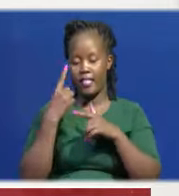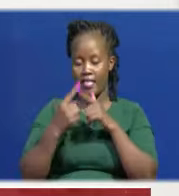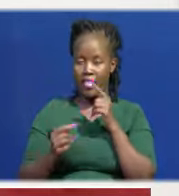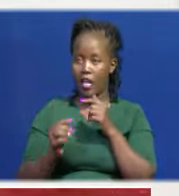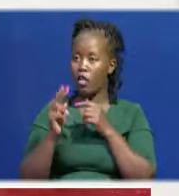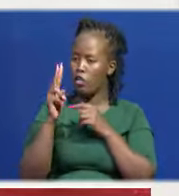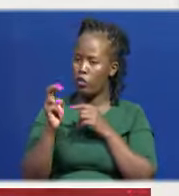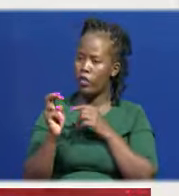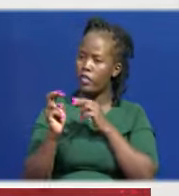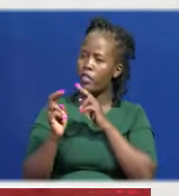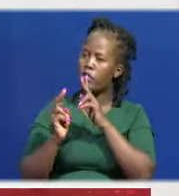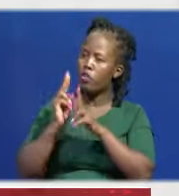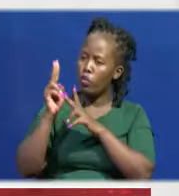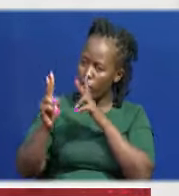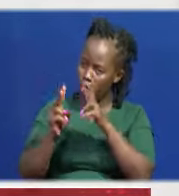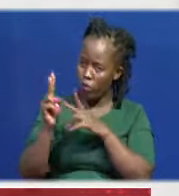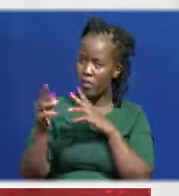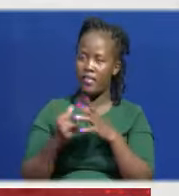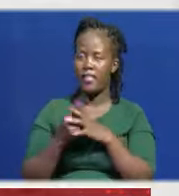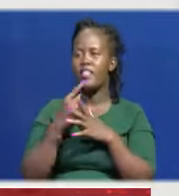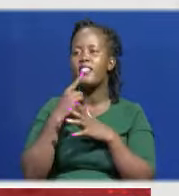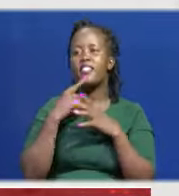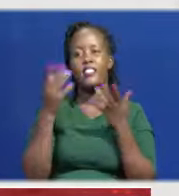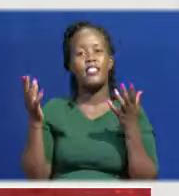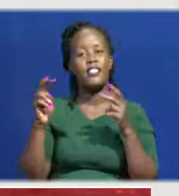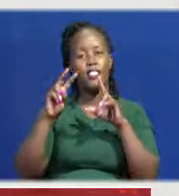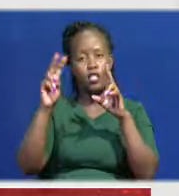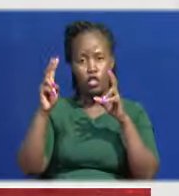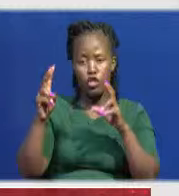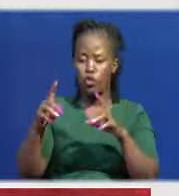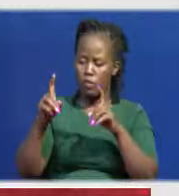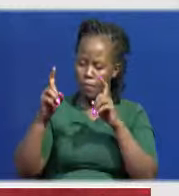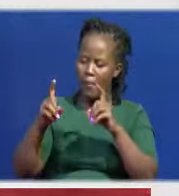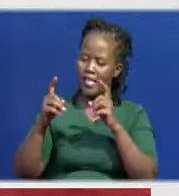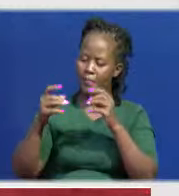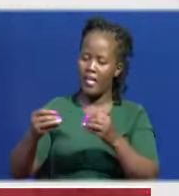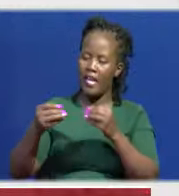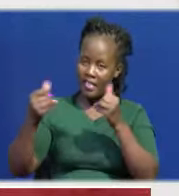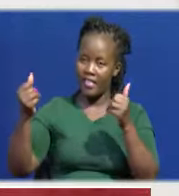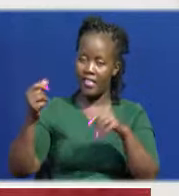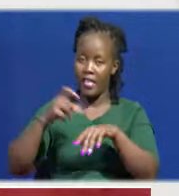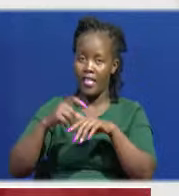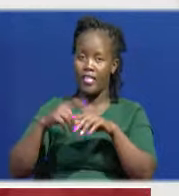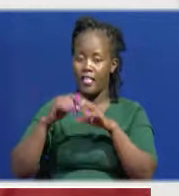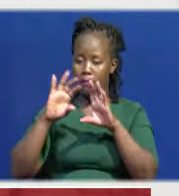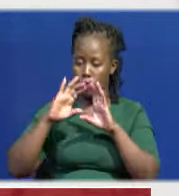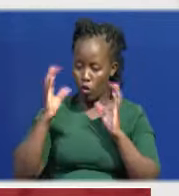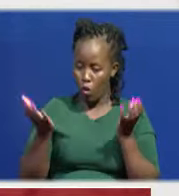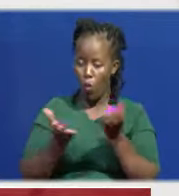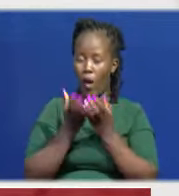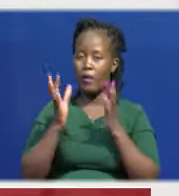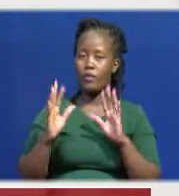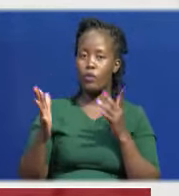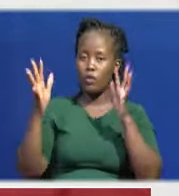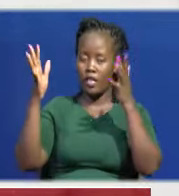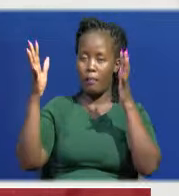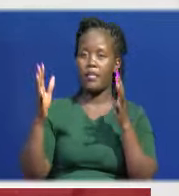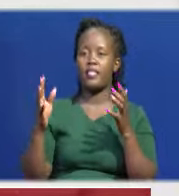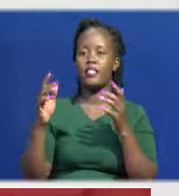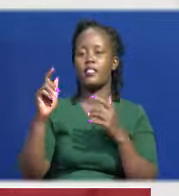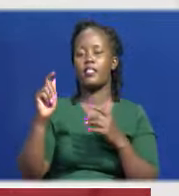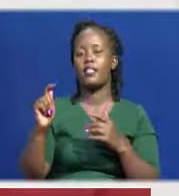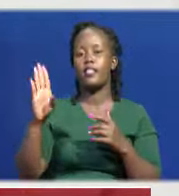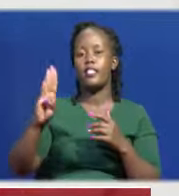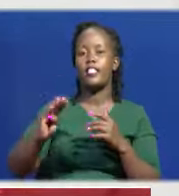2022, highlighting the need to have this issue addressed even as the world is preparing to mark the World Tuberculosis Day